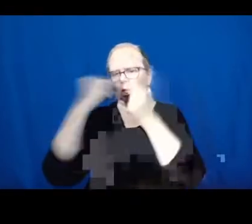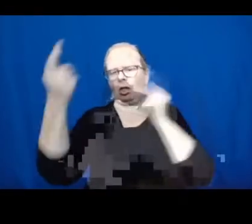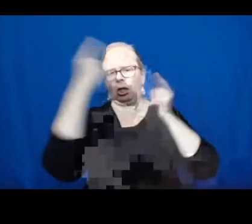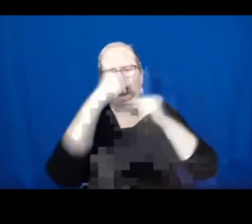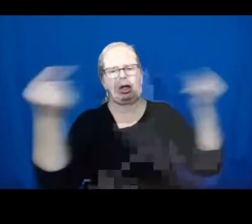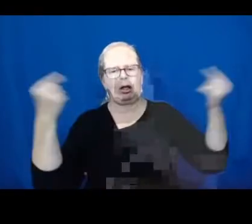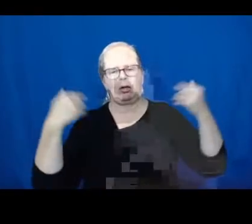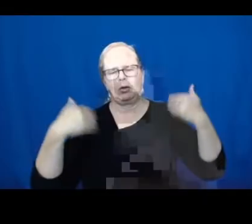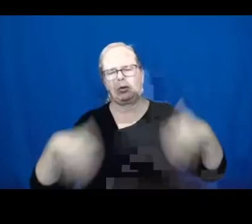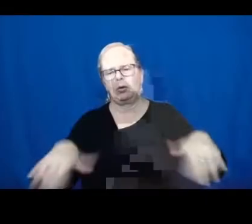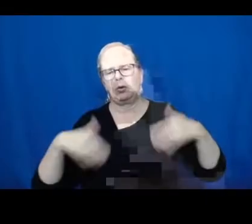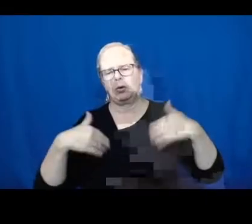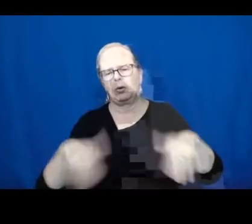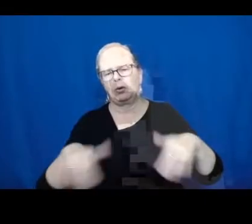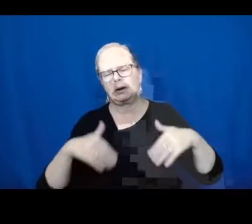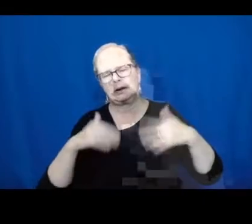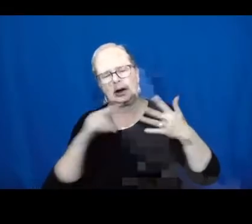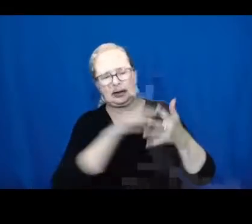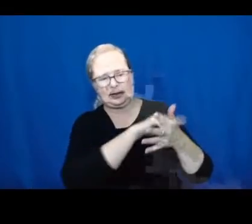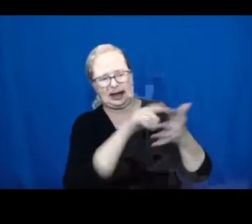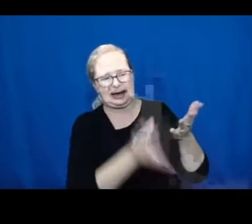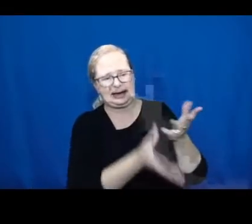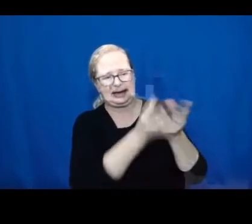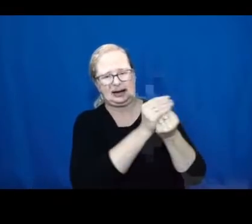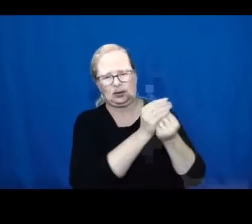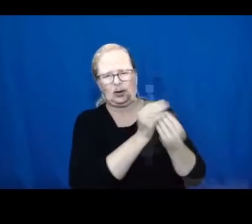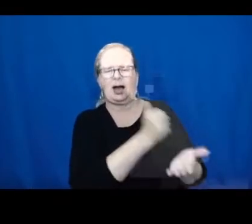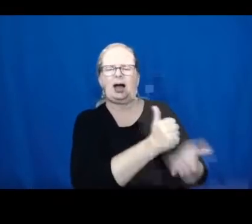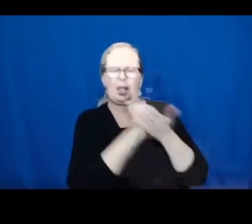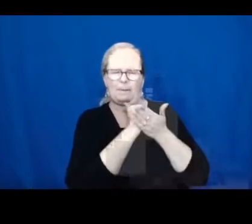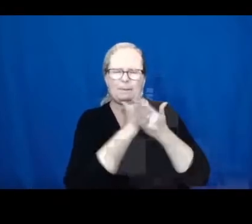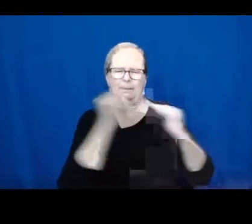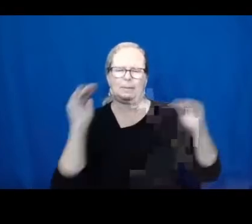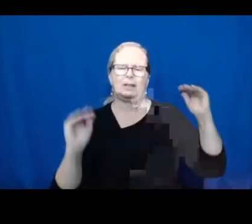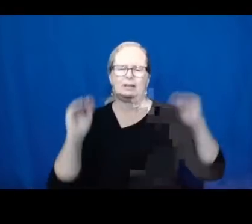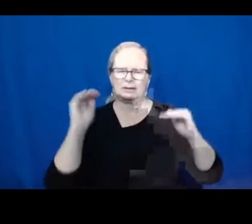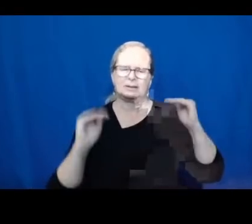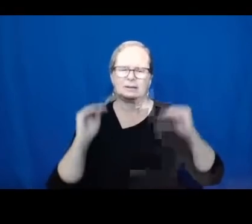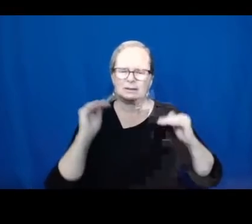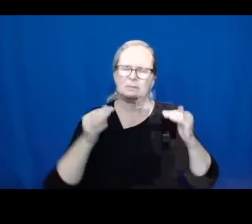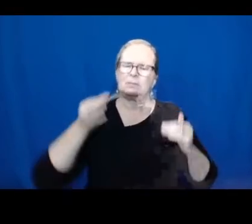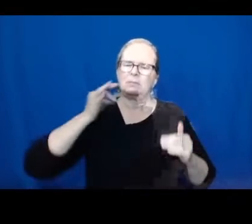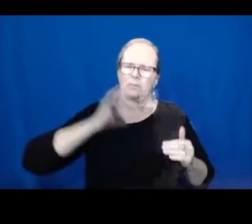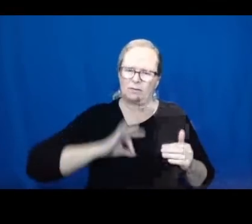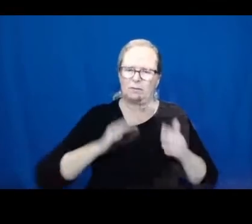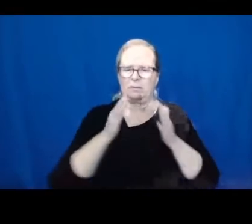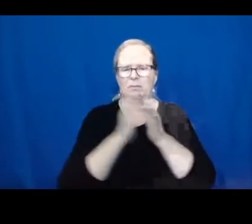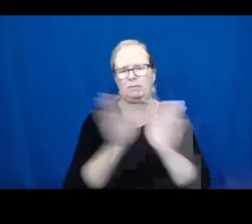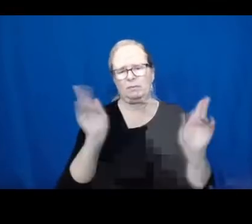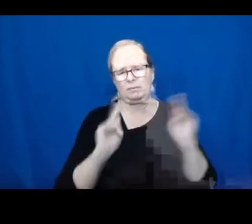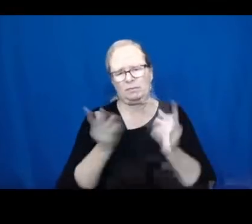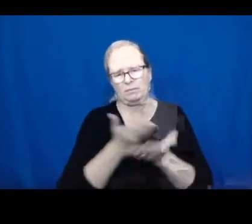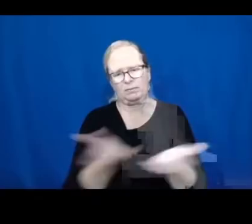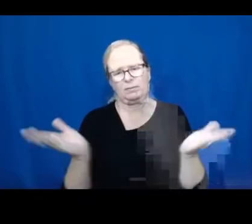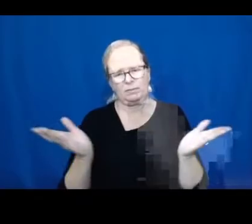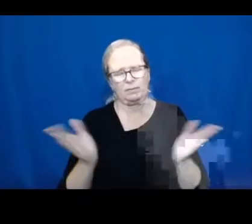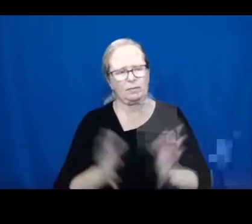population. And I know we're probably close to out of time, but